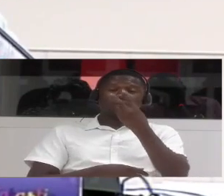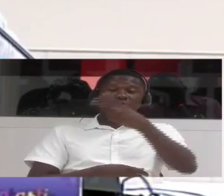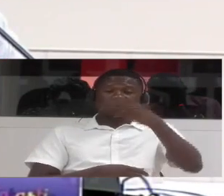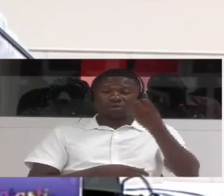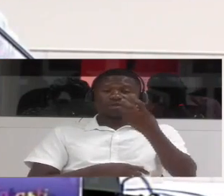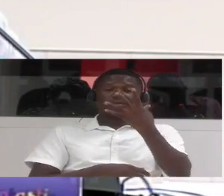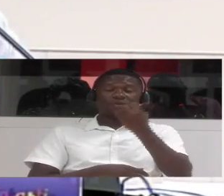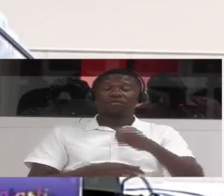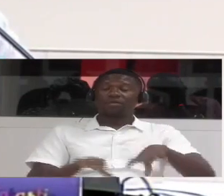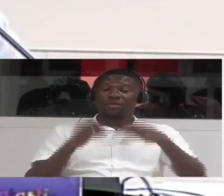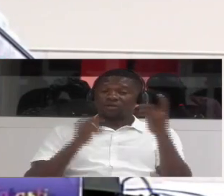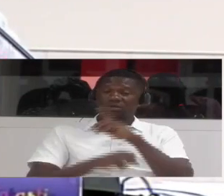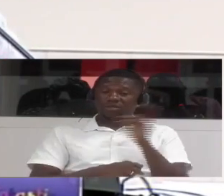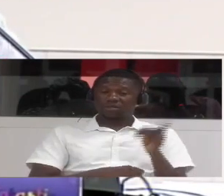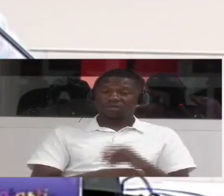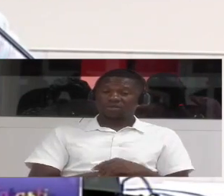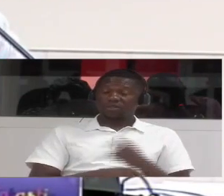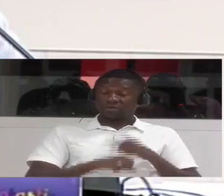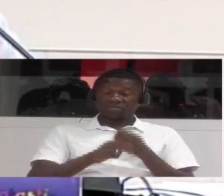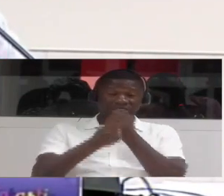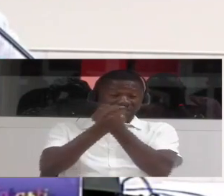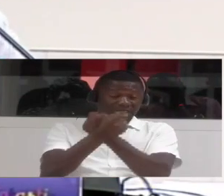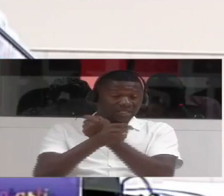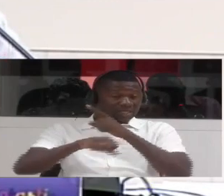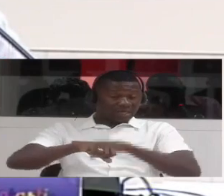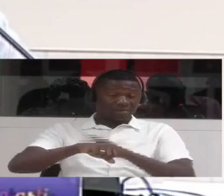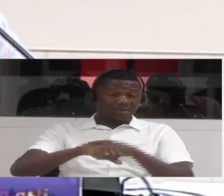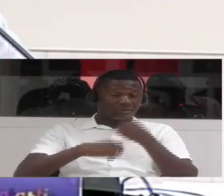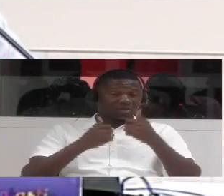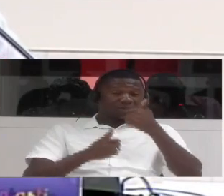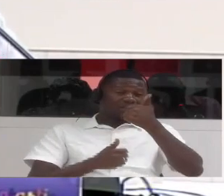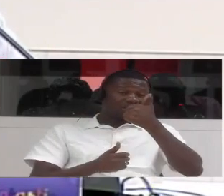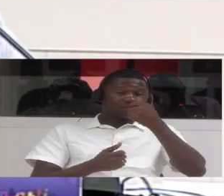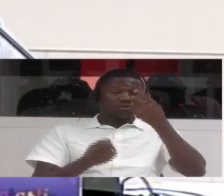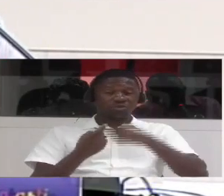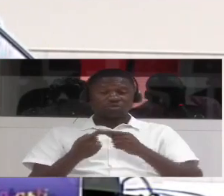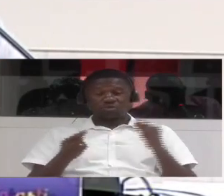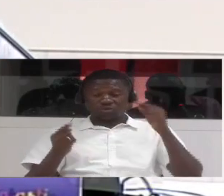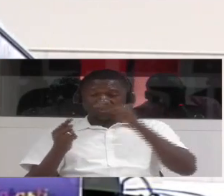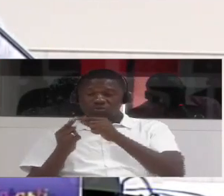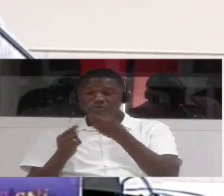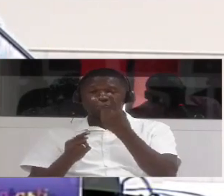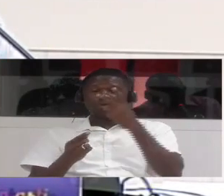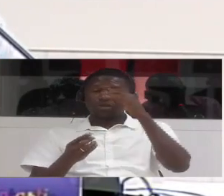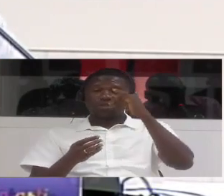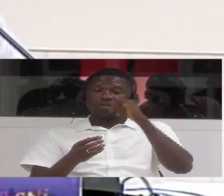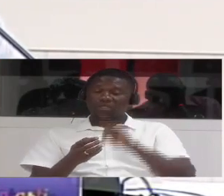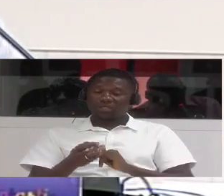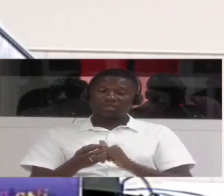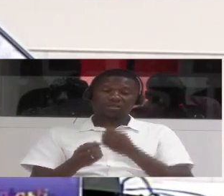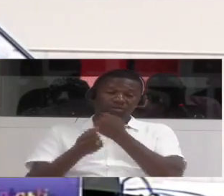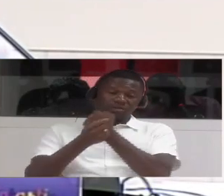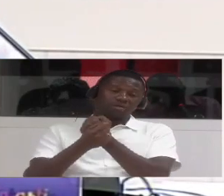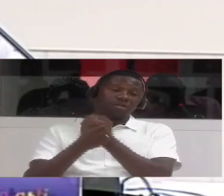of the jail term, I think it was from 6 months to 2 years imprisonment. So they kind of like,